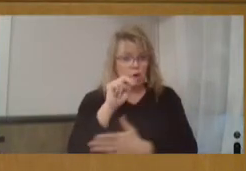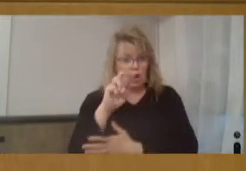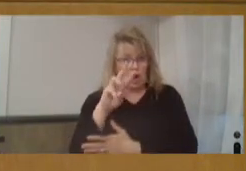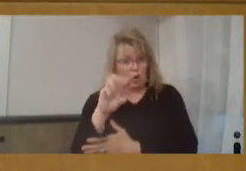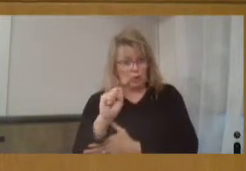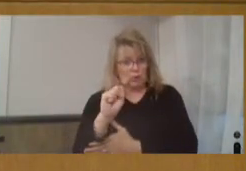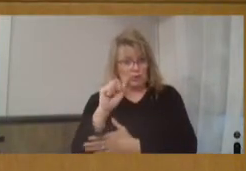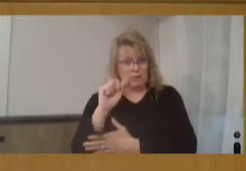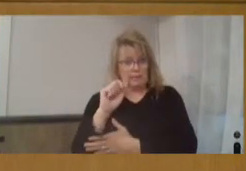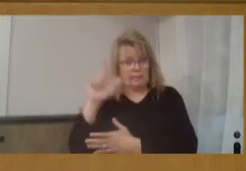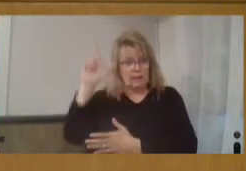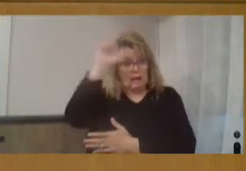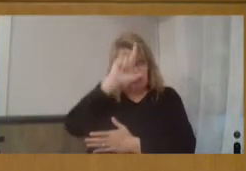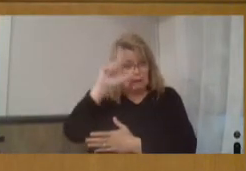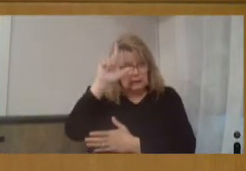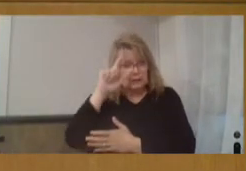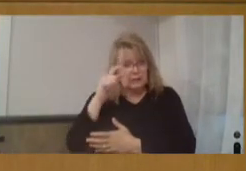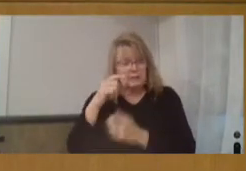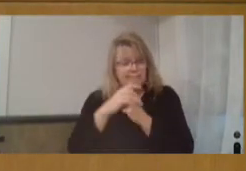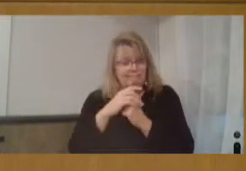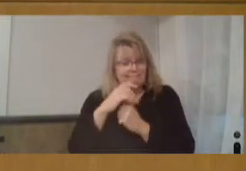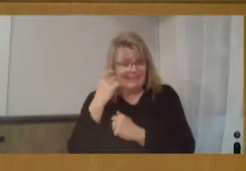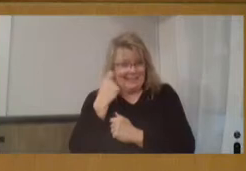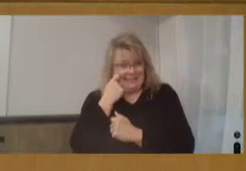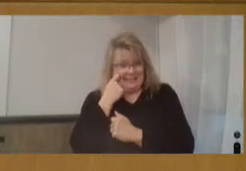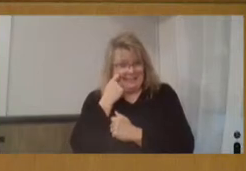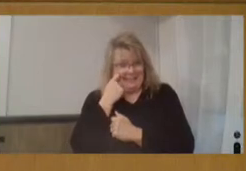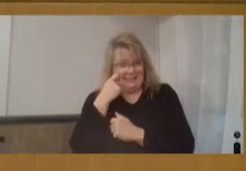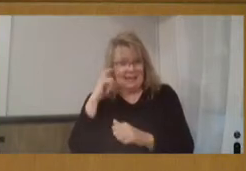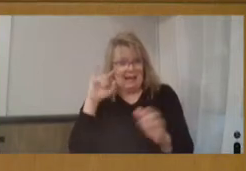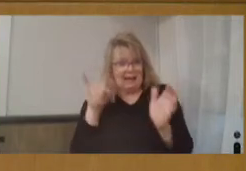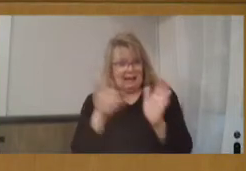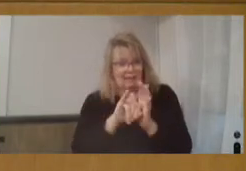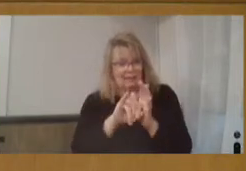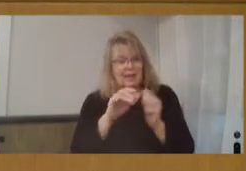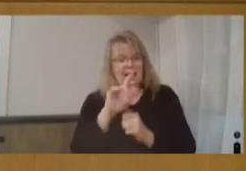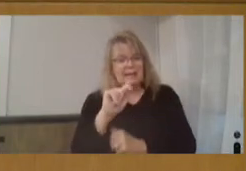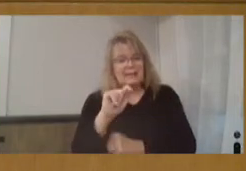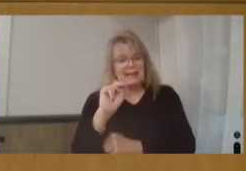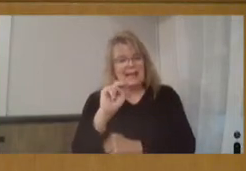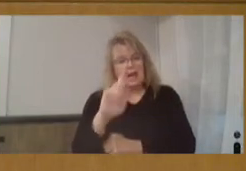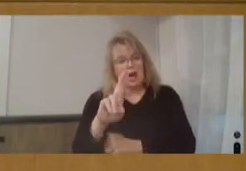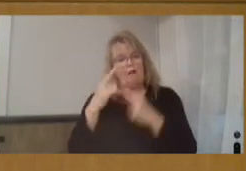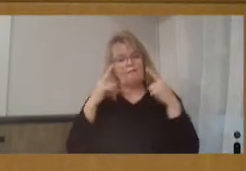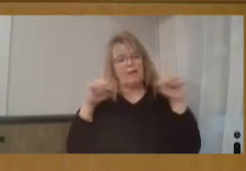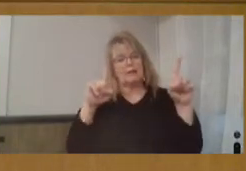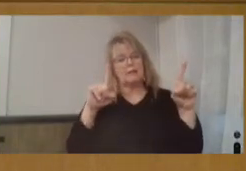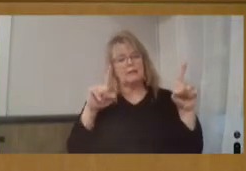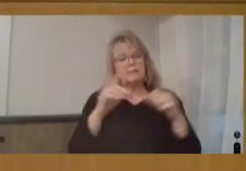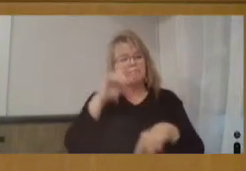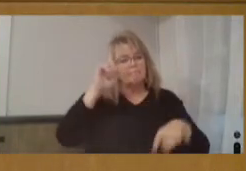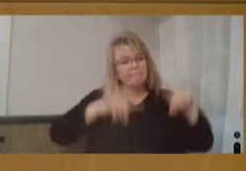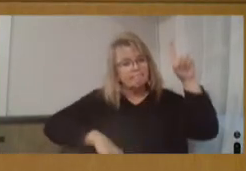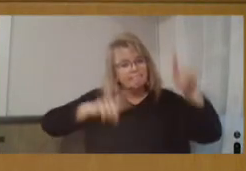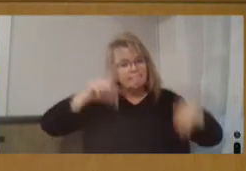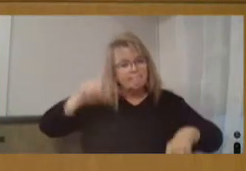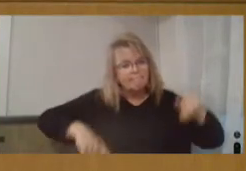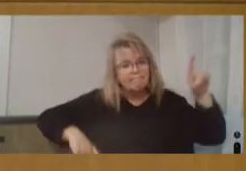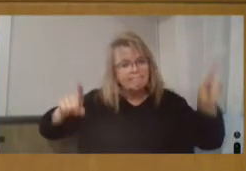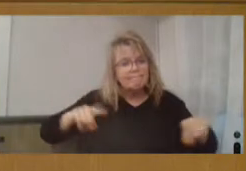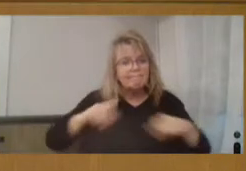logistics have recently been identified which optimize TNR effectiveness across a diversity of